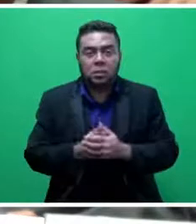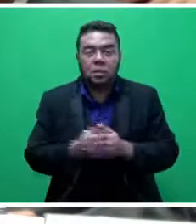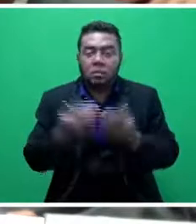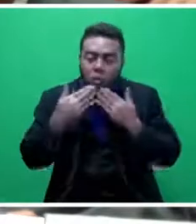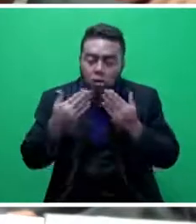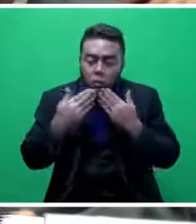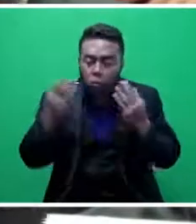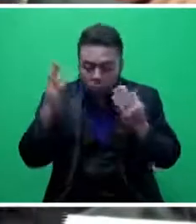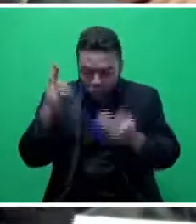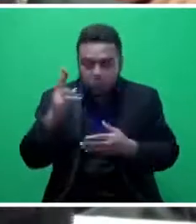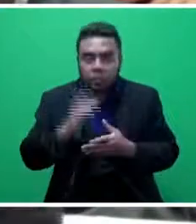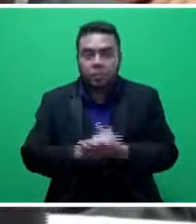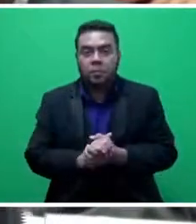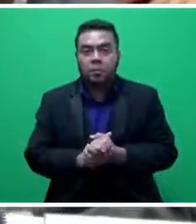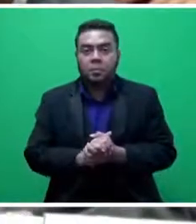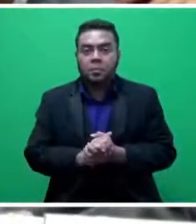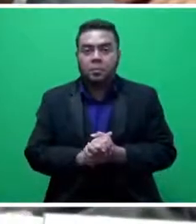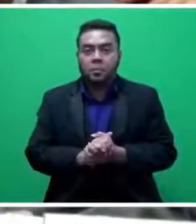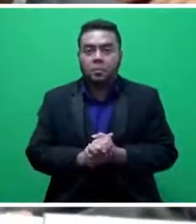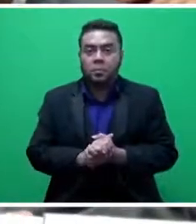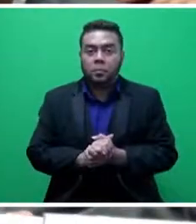sir.